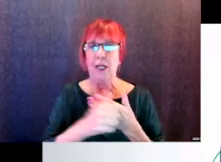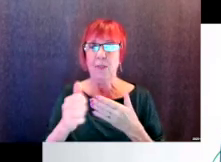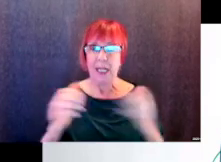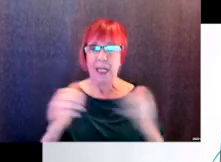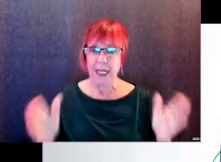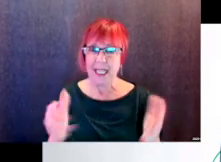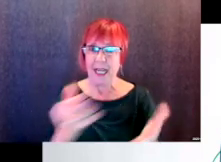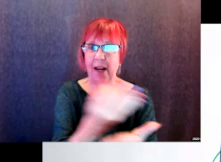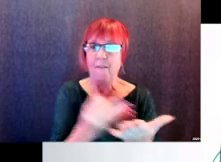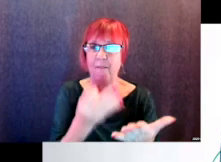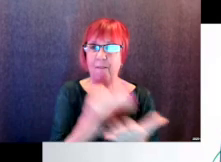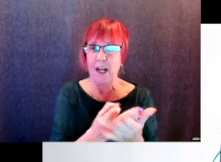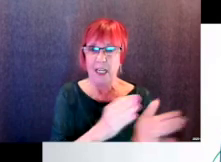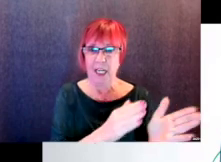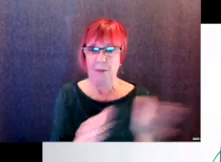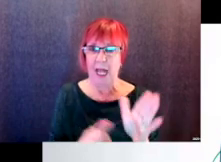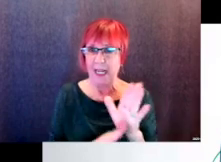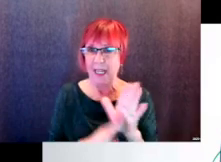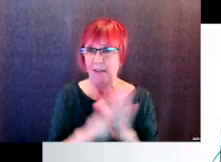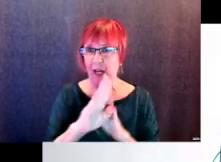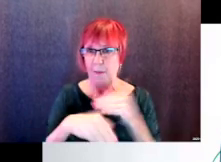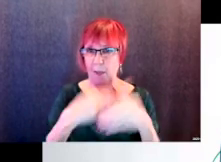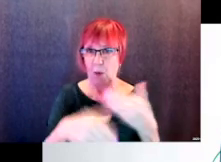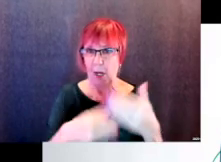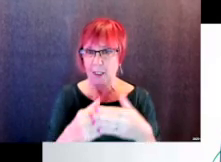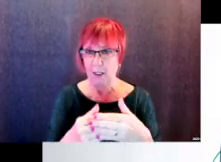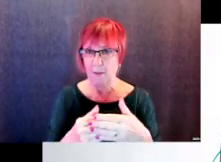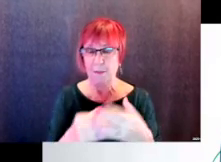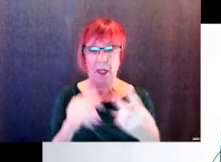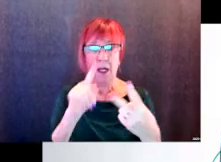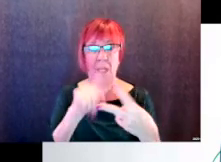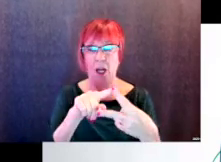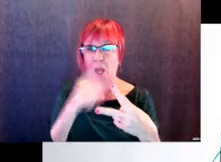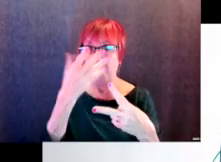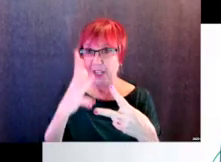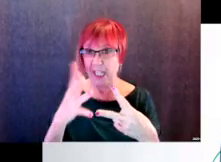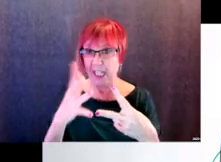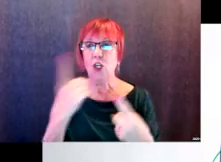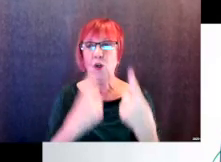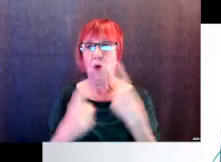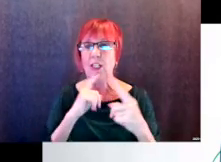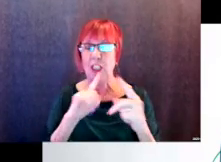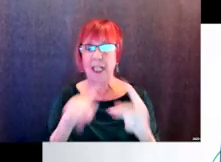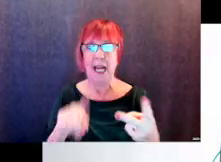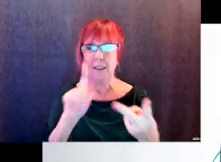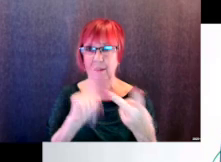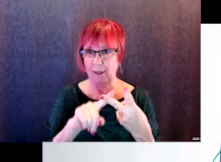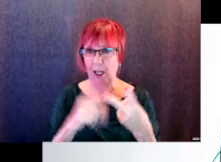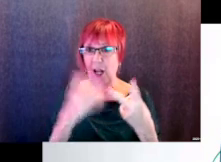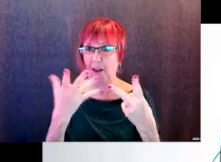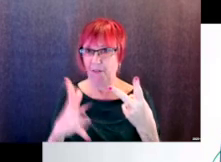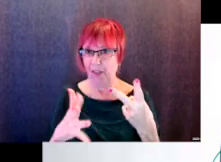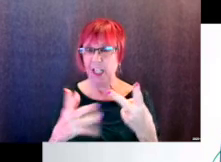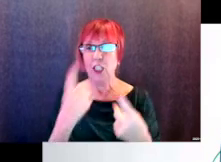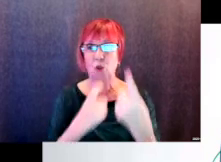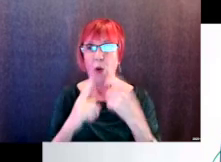for the California e-bike incentive project. And tonight we're just going to do a quick overview